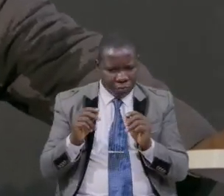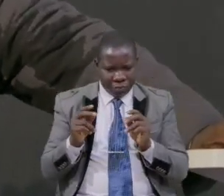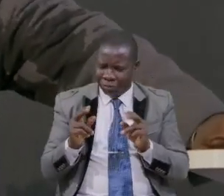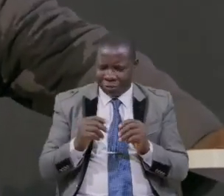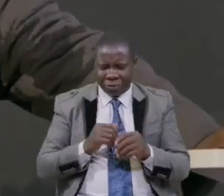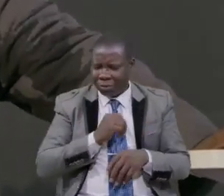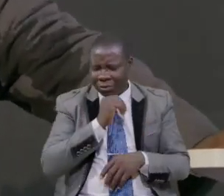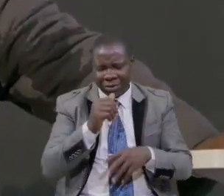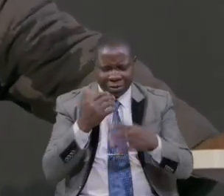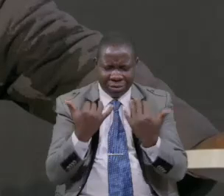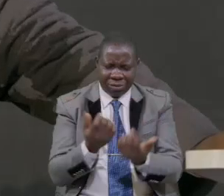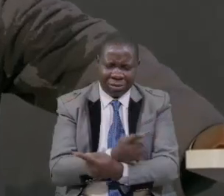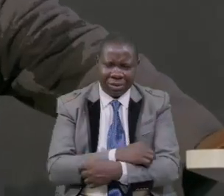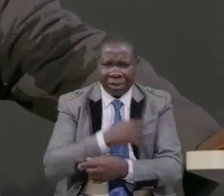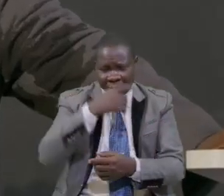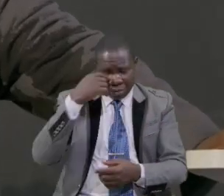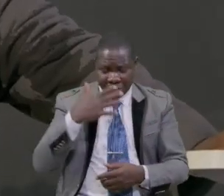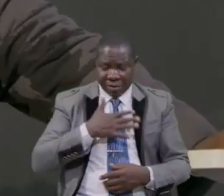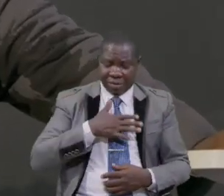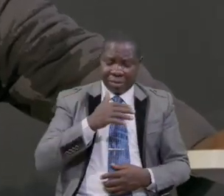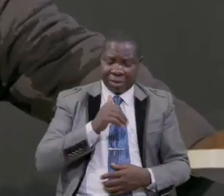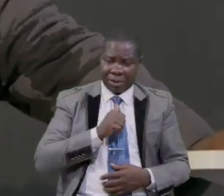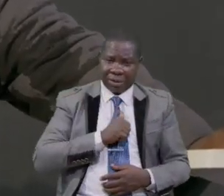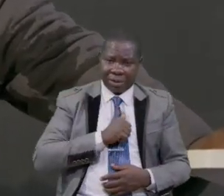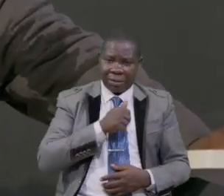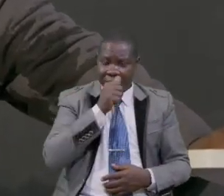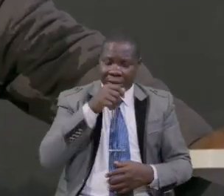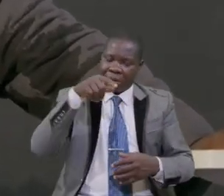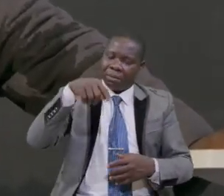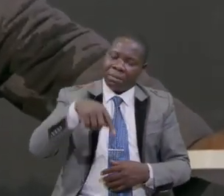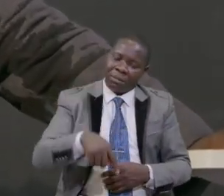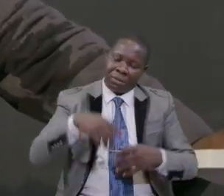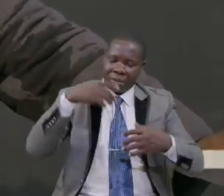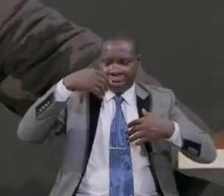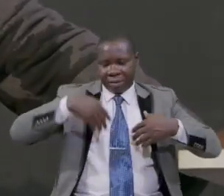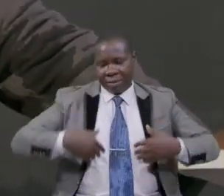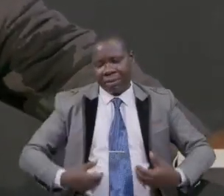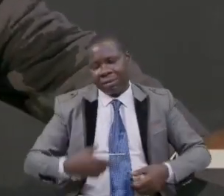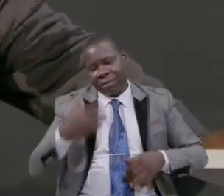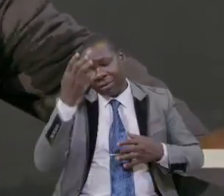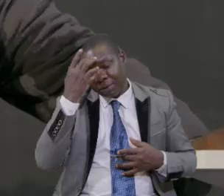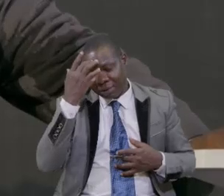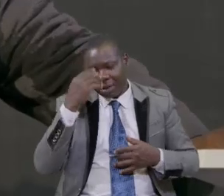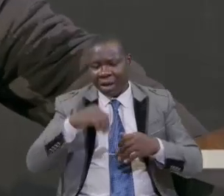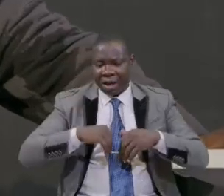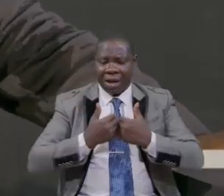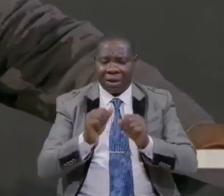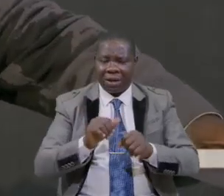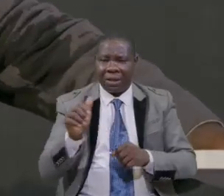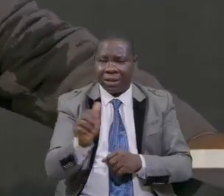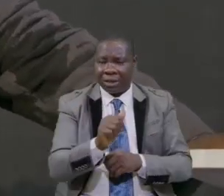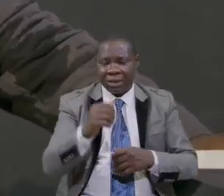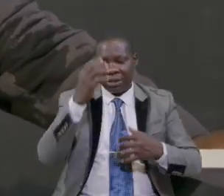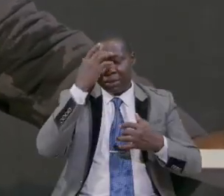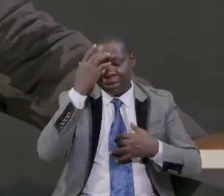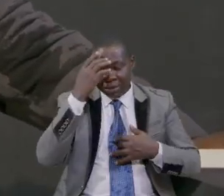Because I myself, I am down. How can a man that is down pick up another